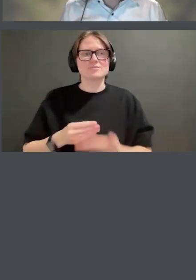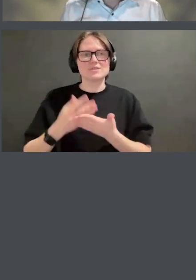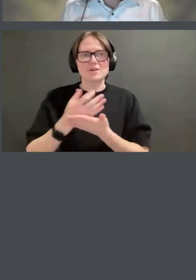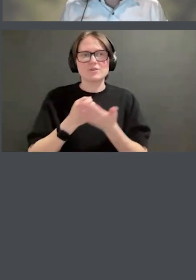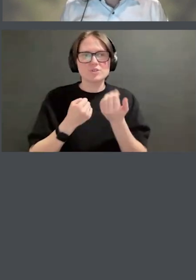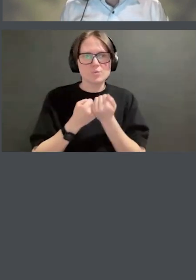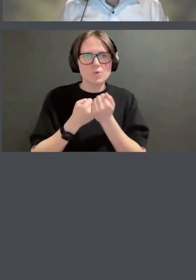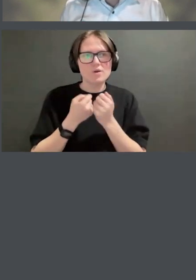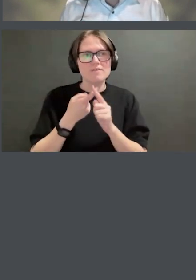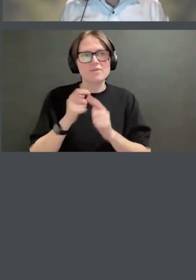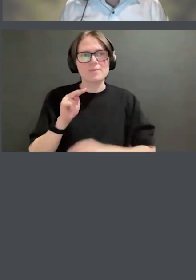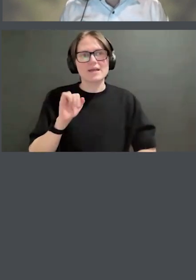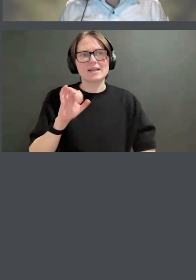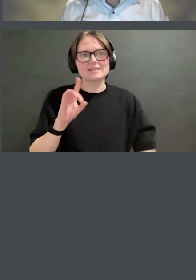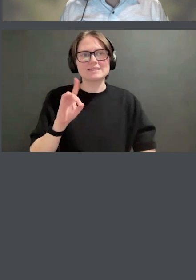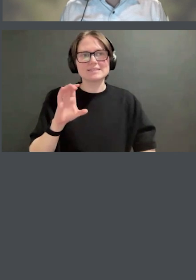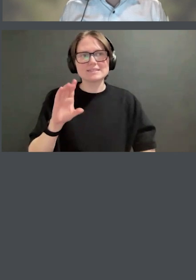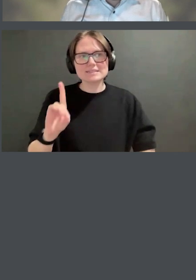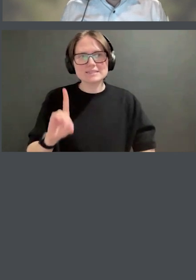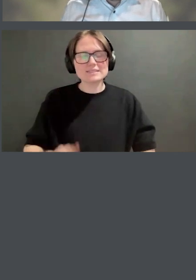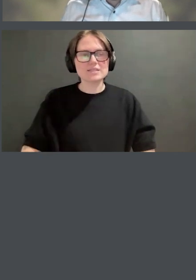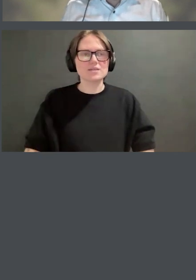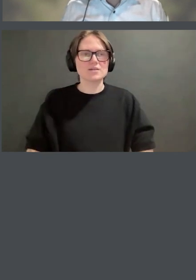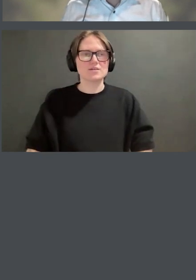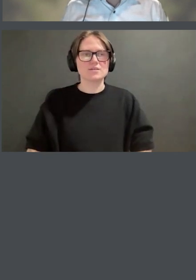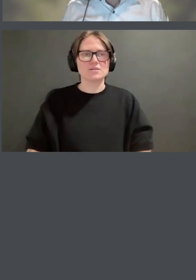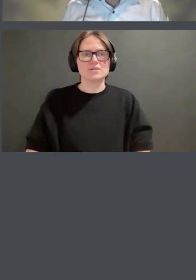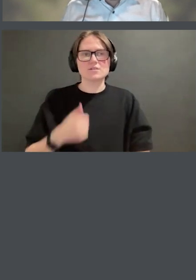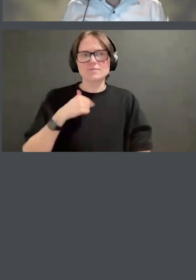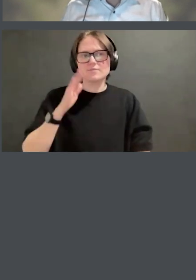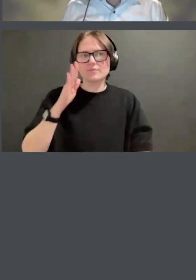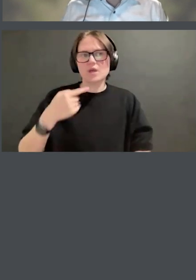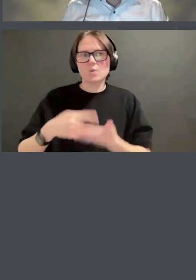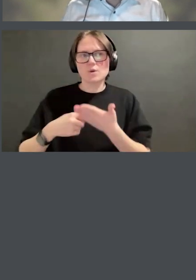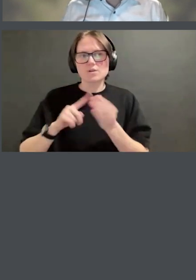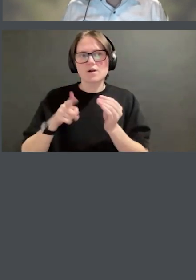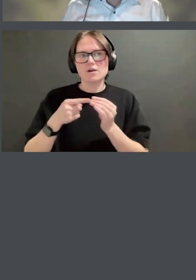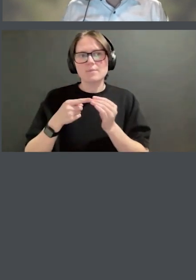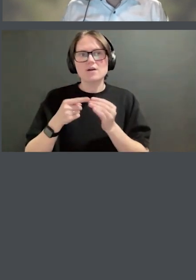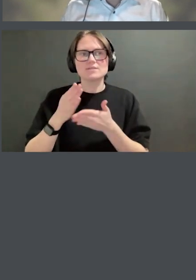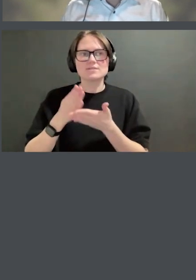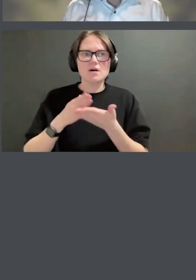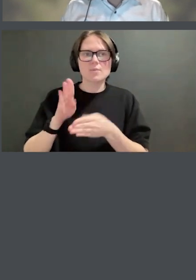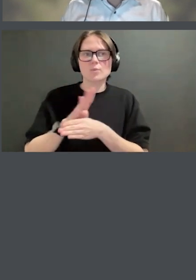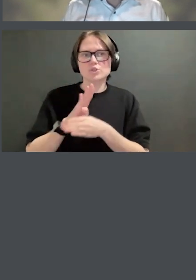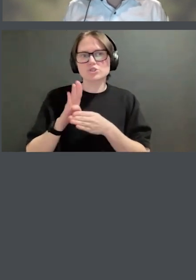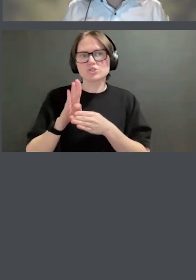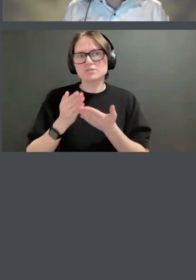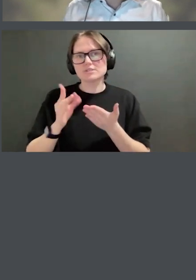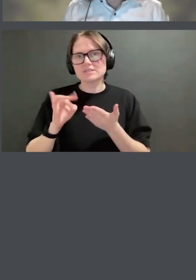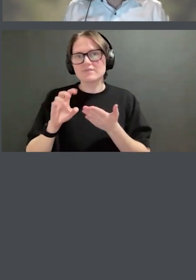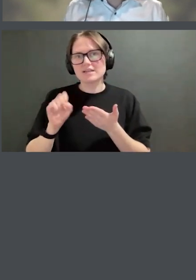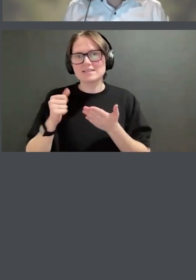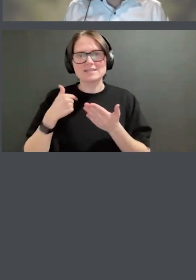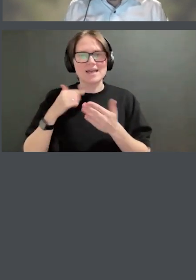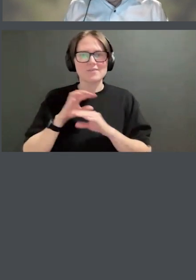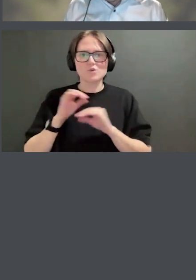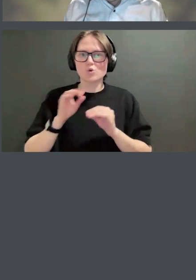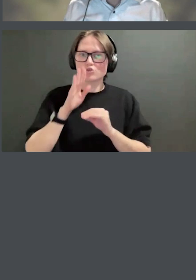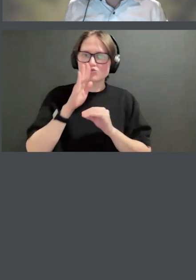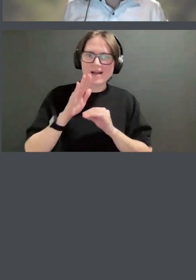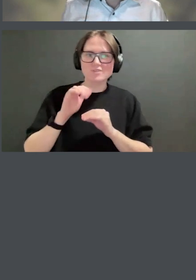from the NIDCD. I'm going to talk about some commercial devices. I have no direct or indirect